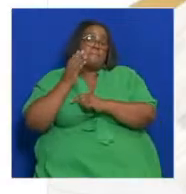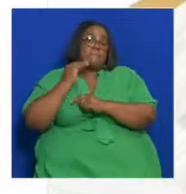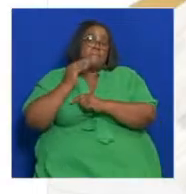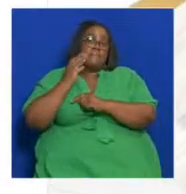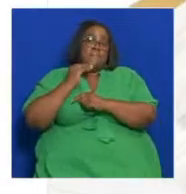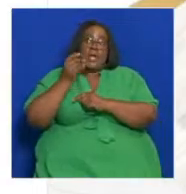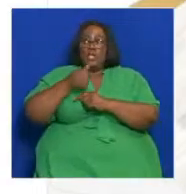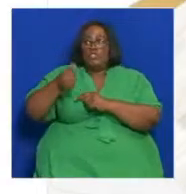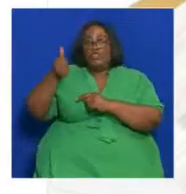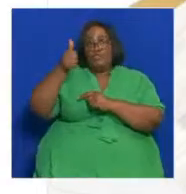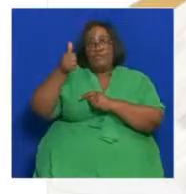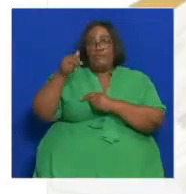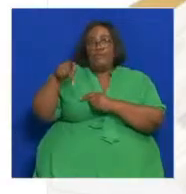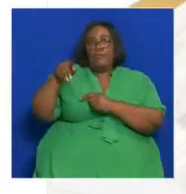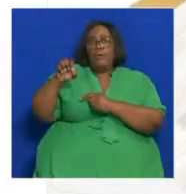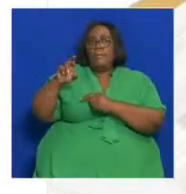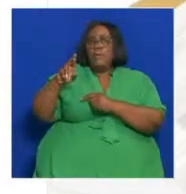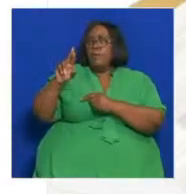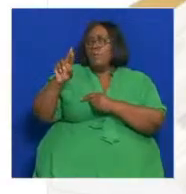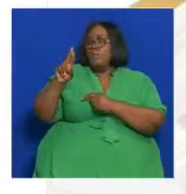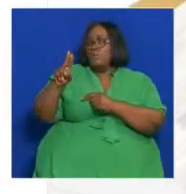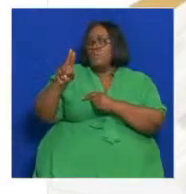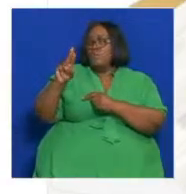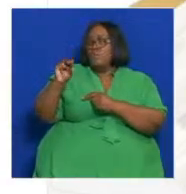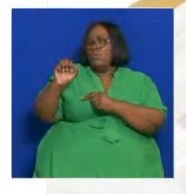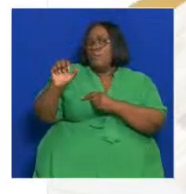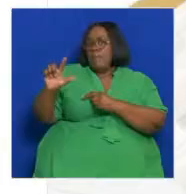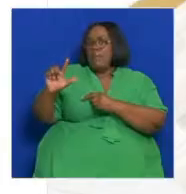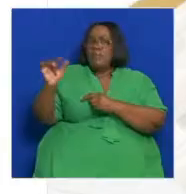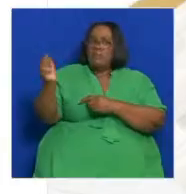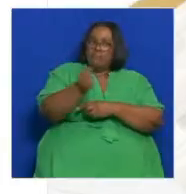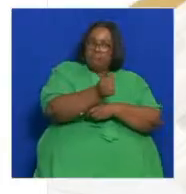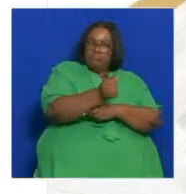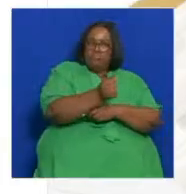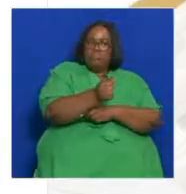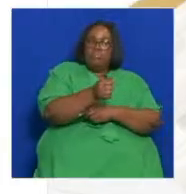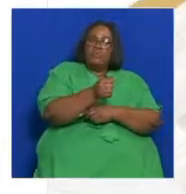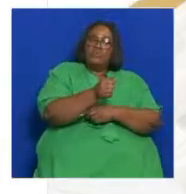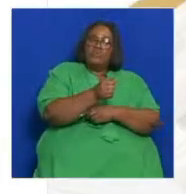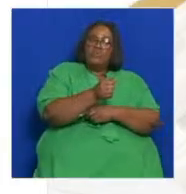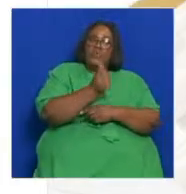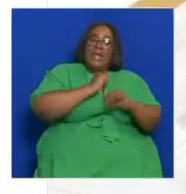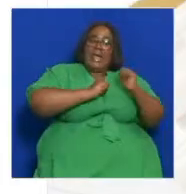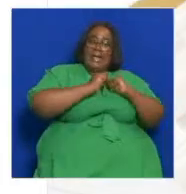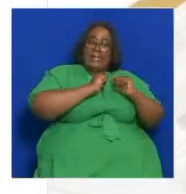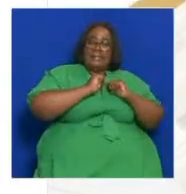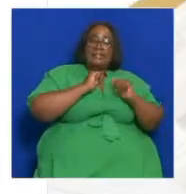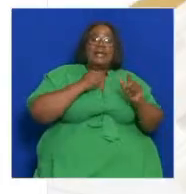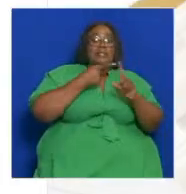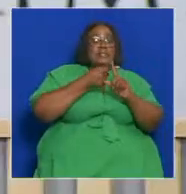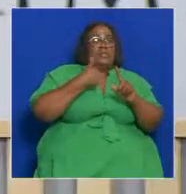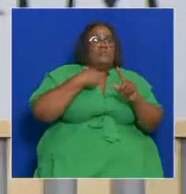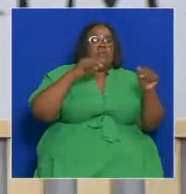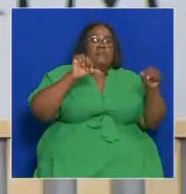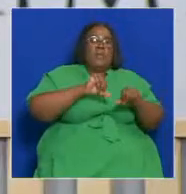in my position until I returned to work on the 13th of January, 2026.